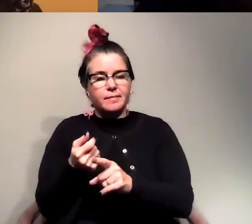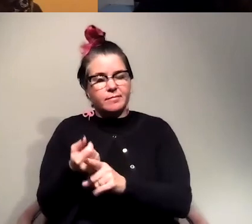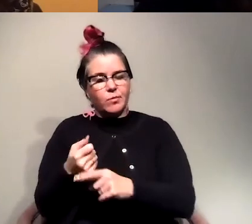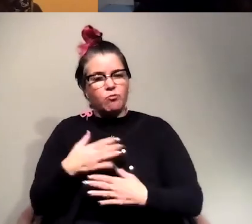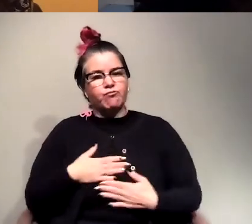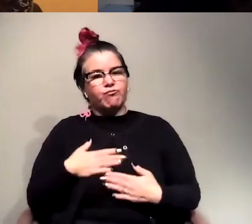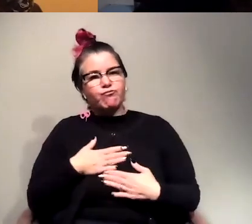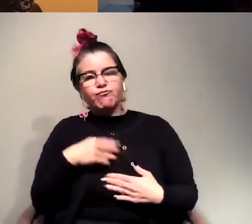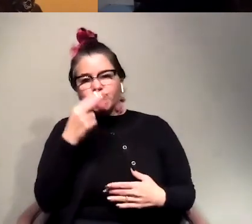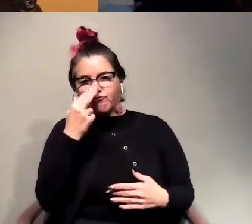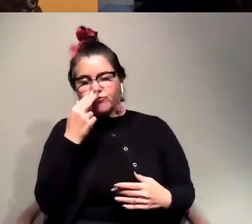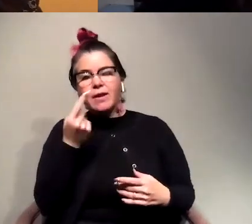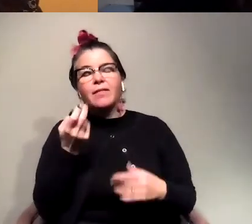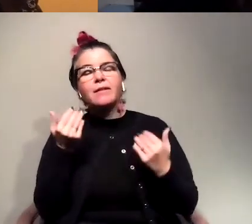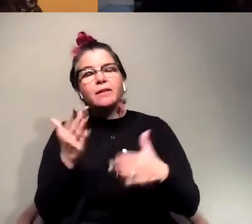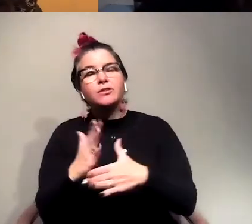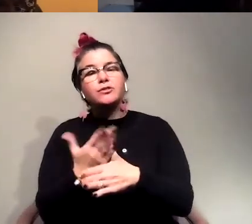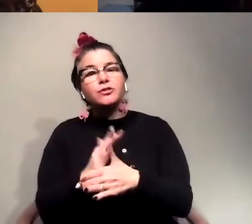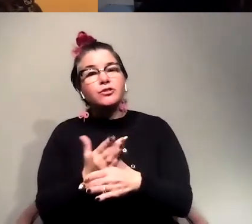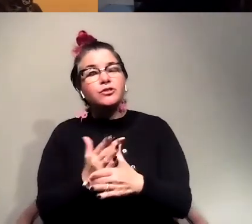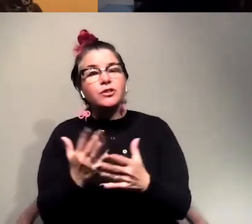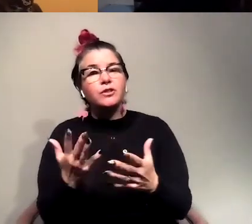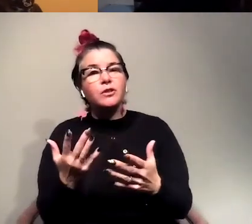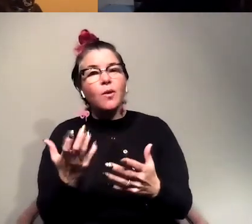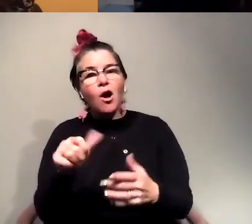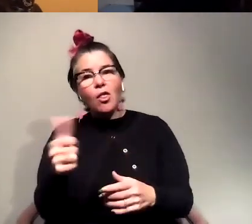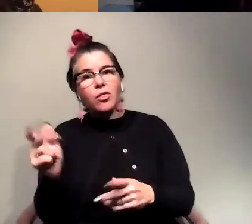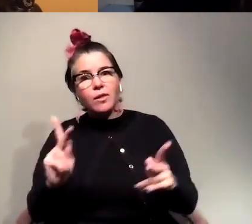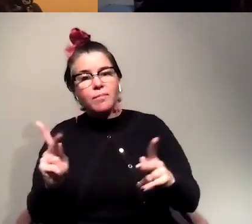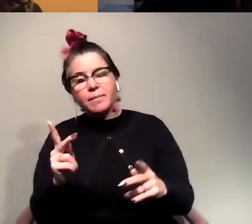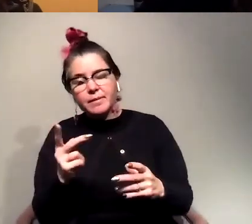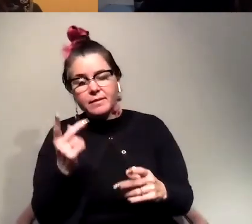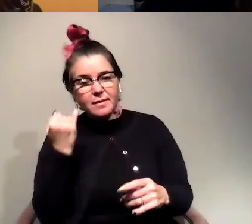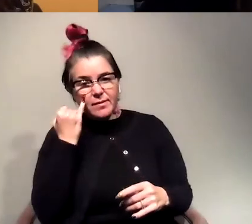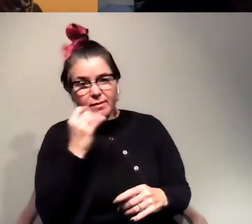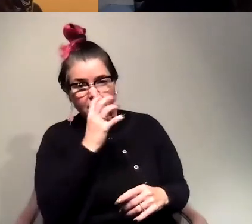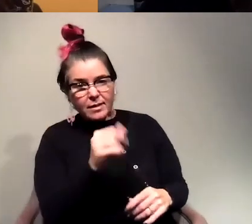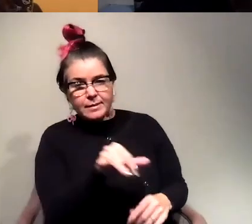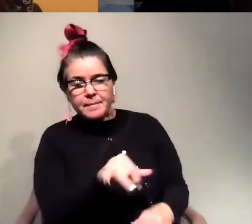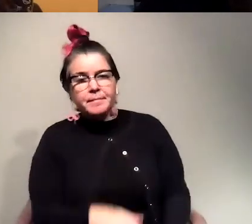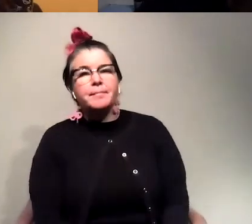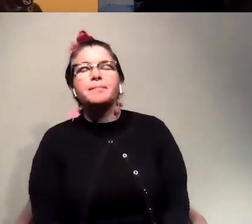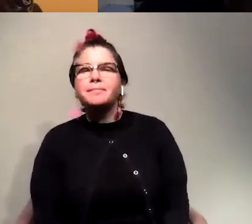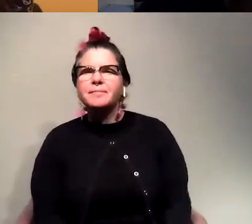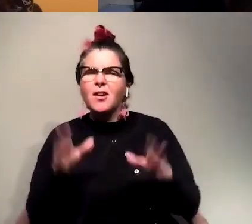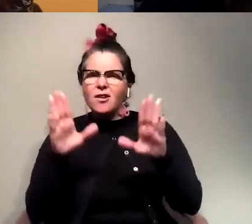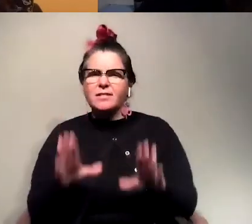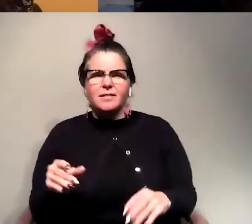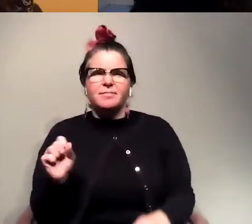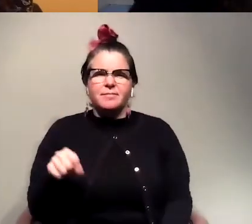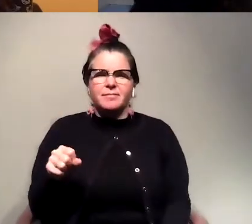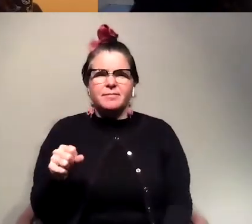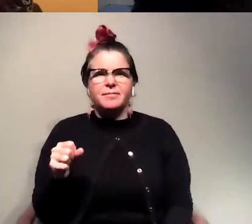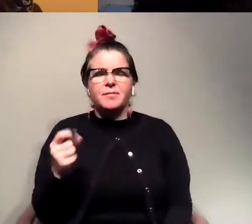and then me sharing it in case anybody else thought this was interesting too. That's awesome. Because I think